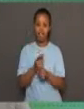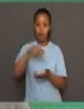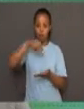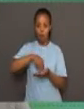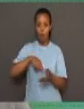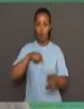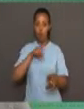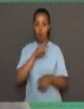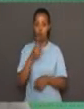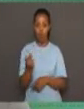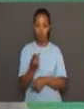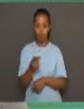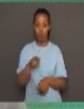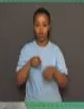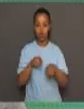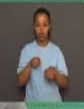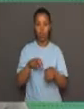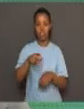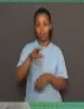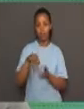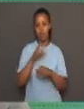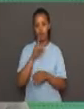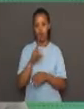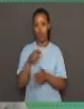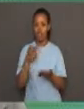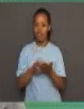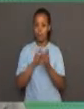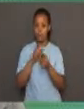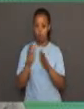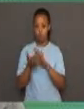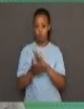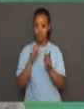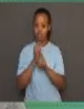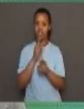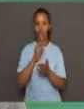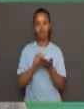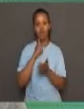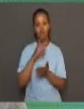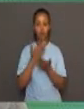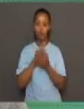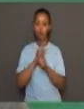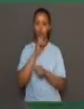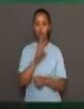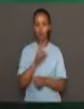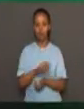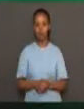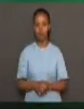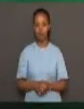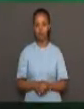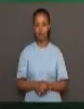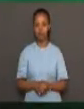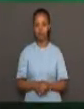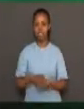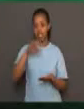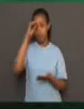two legs. If that was your answer, then you are correct. Well done, students. We